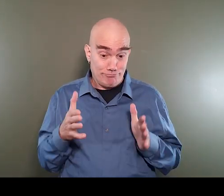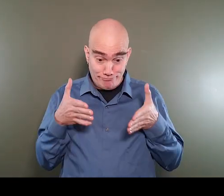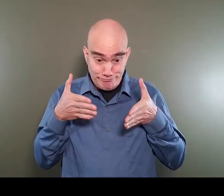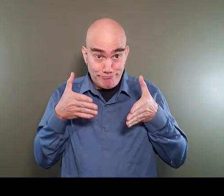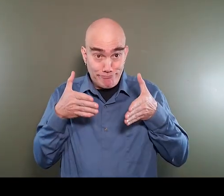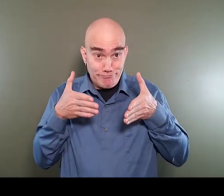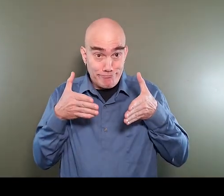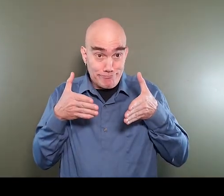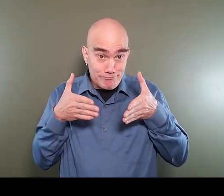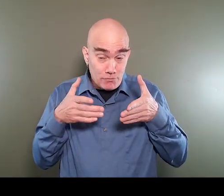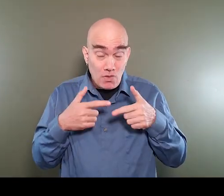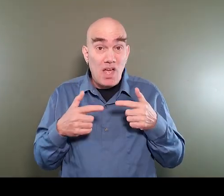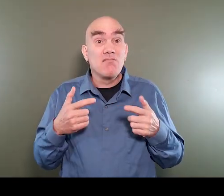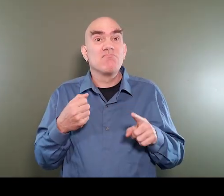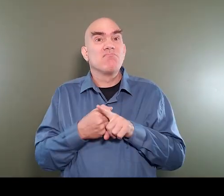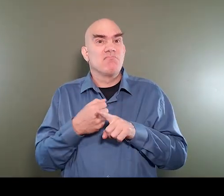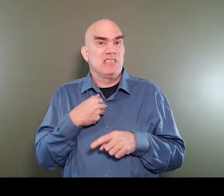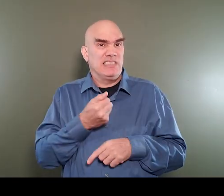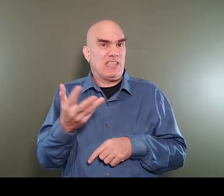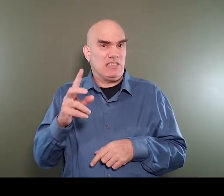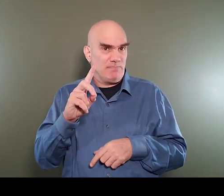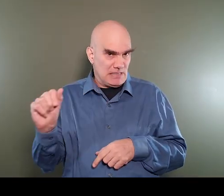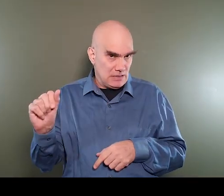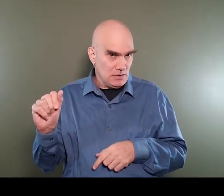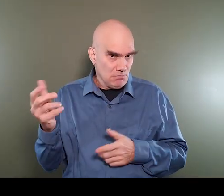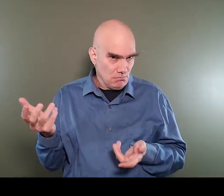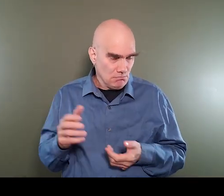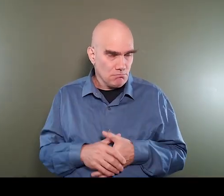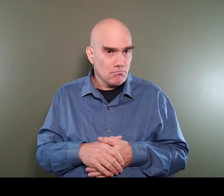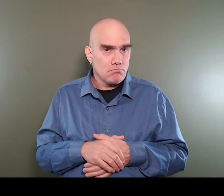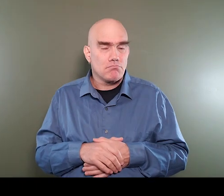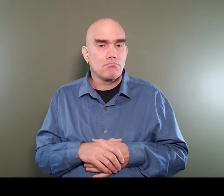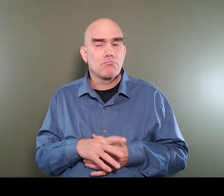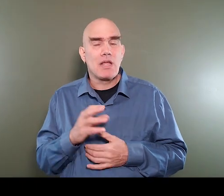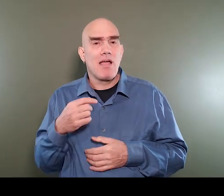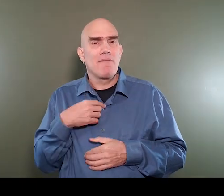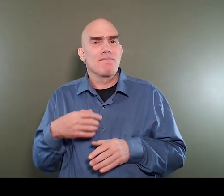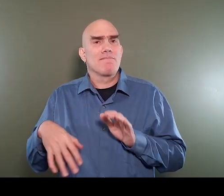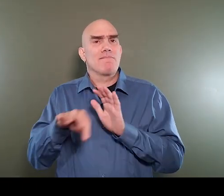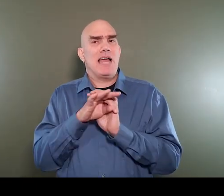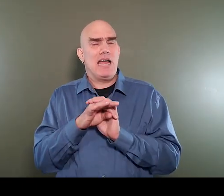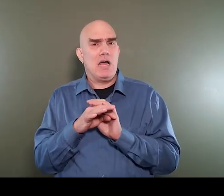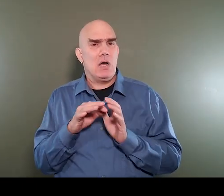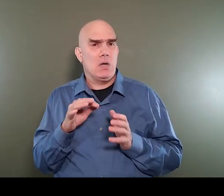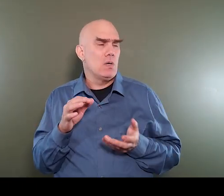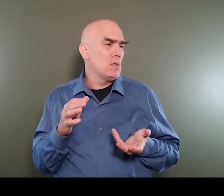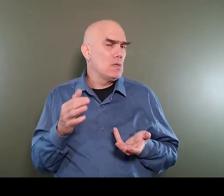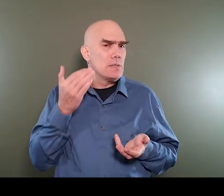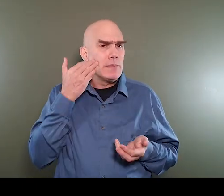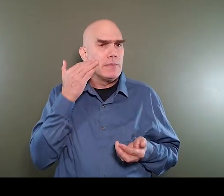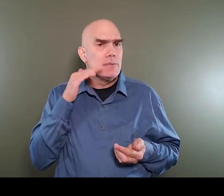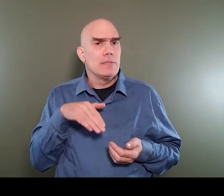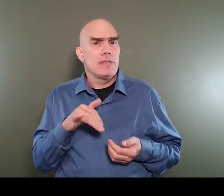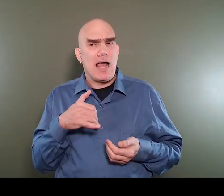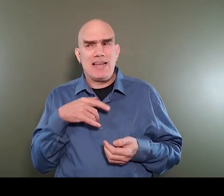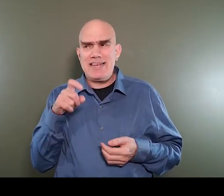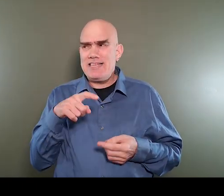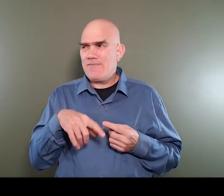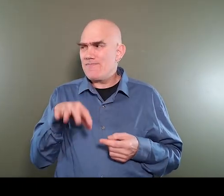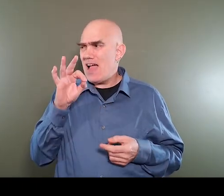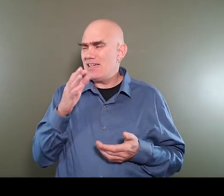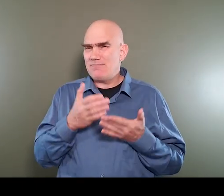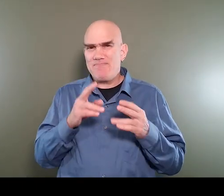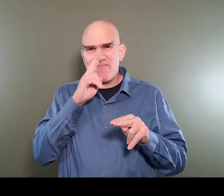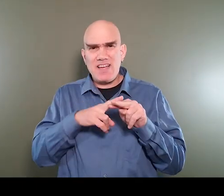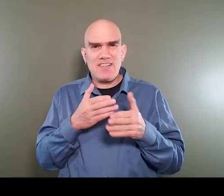as that. But then I had several disabilities, and I